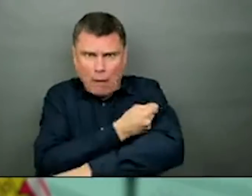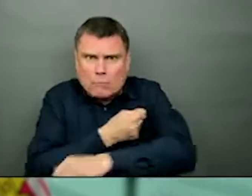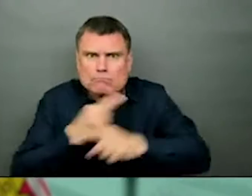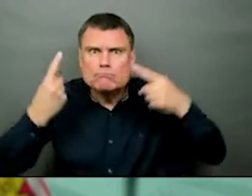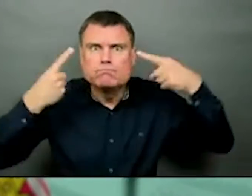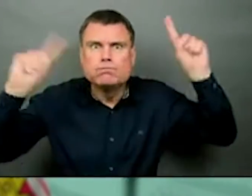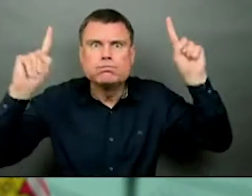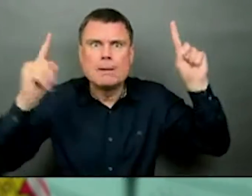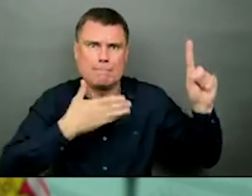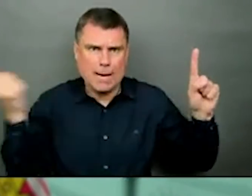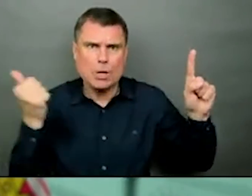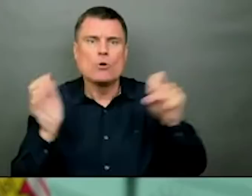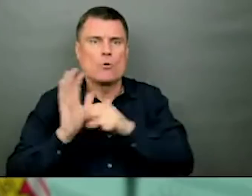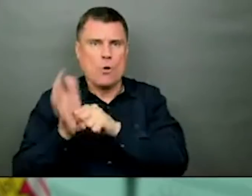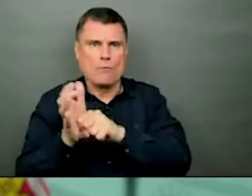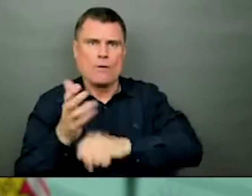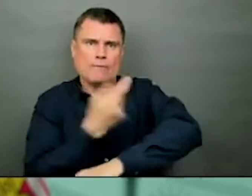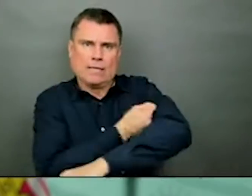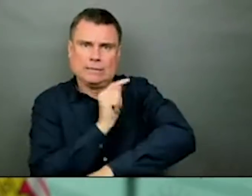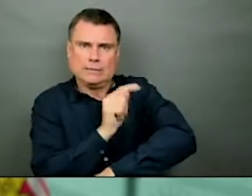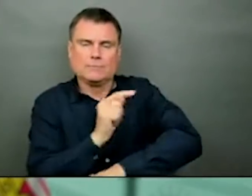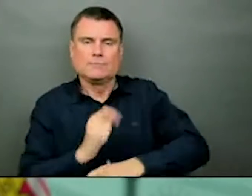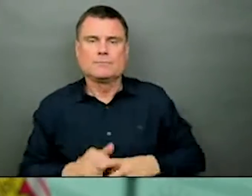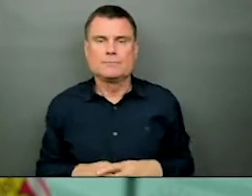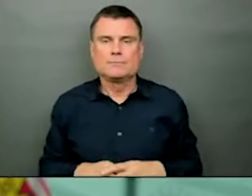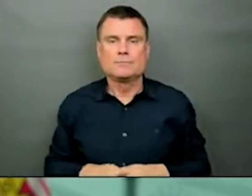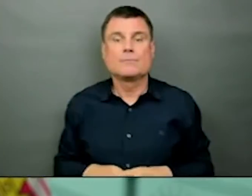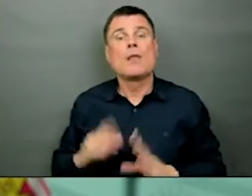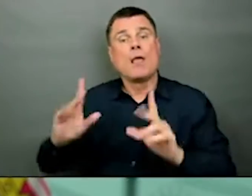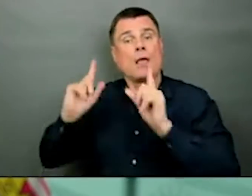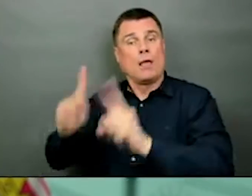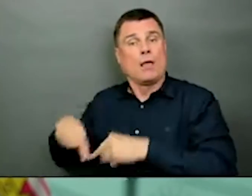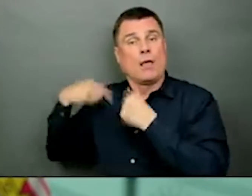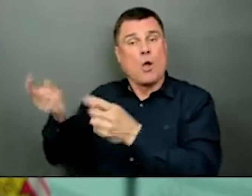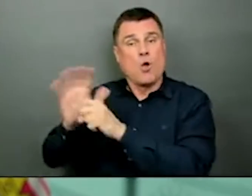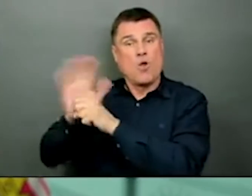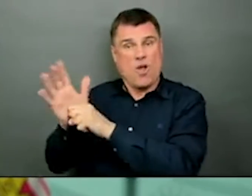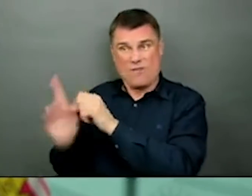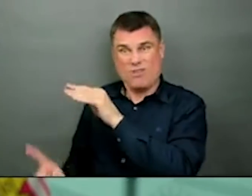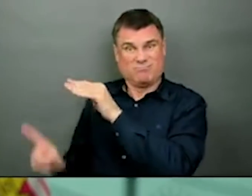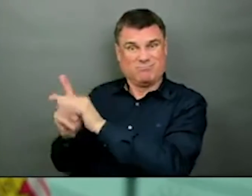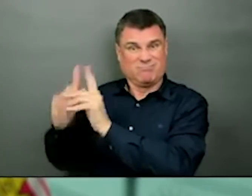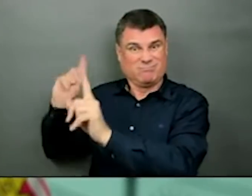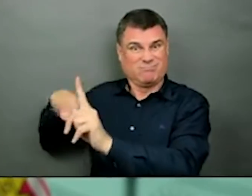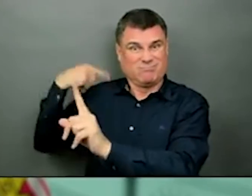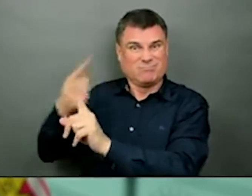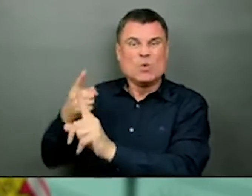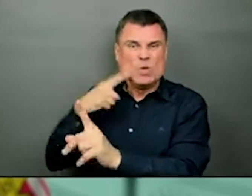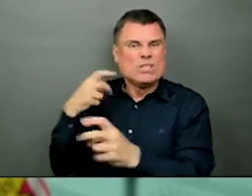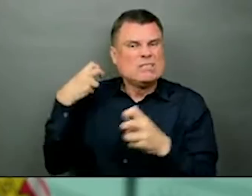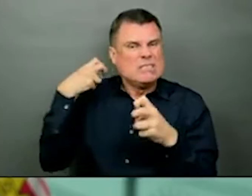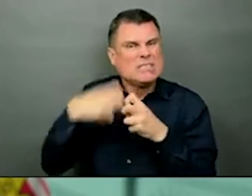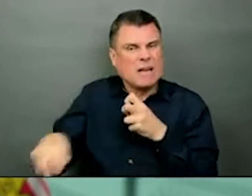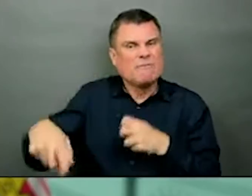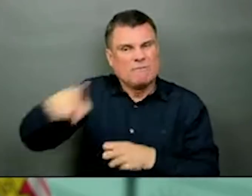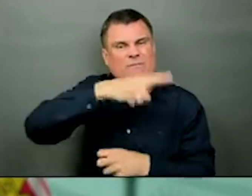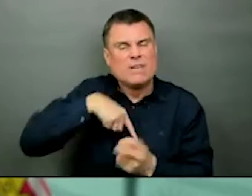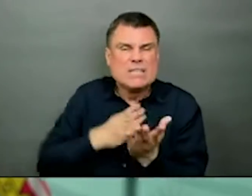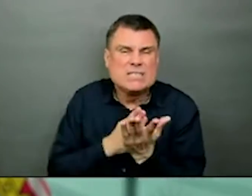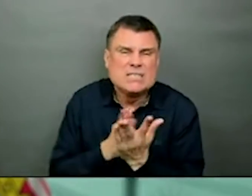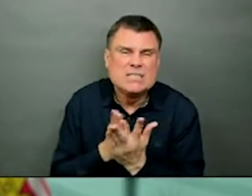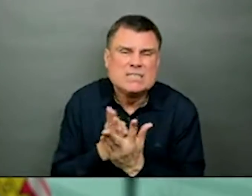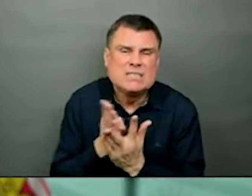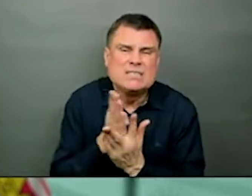This has been a long and difficult journey for many of us, but with highly effective vaccines being administered throughout BC, we have every reason to